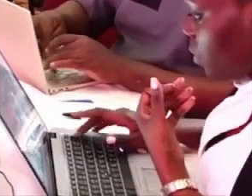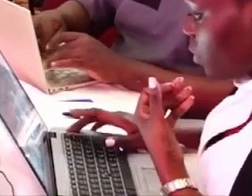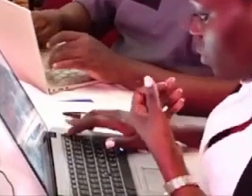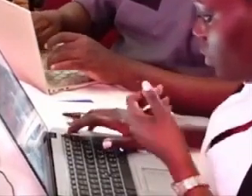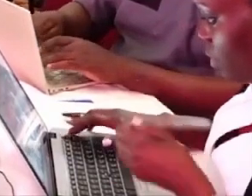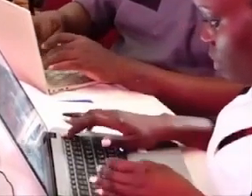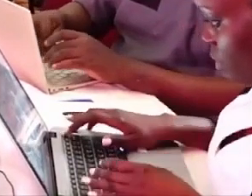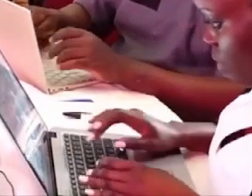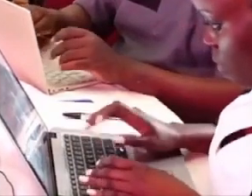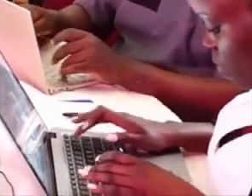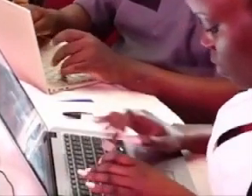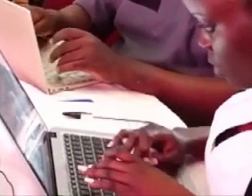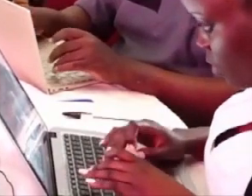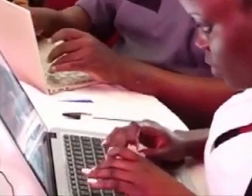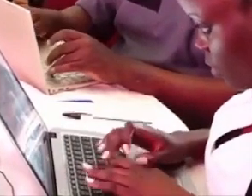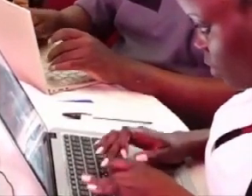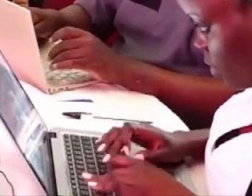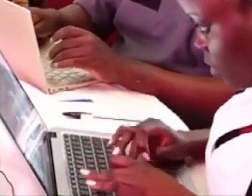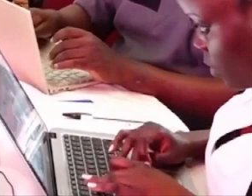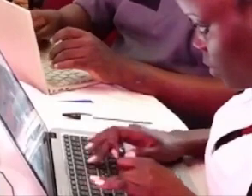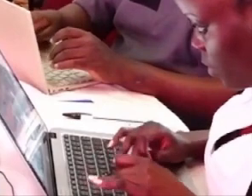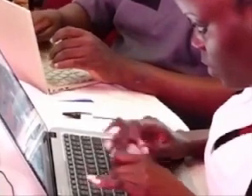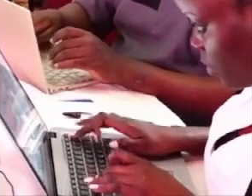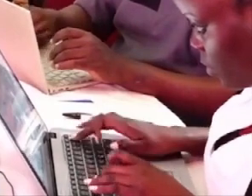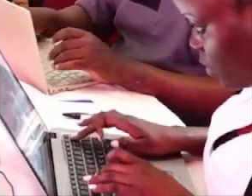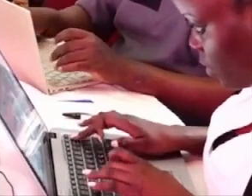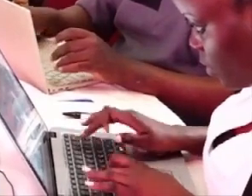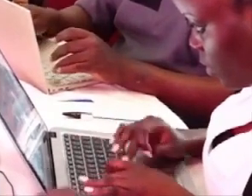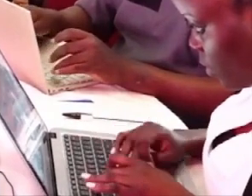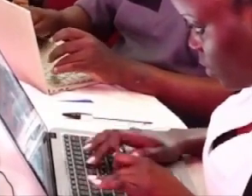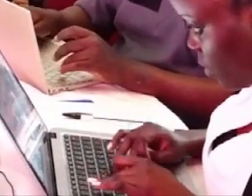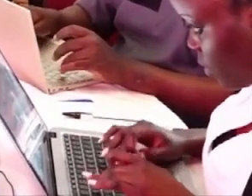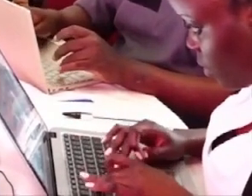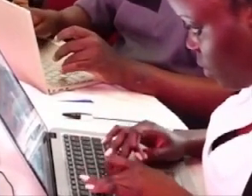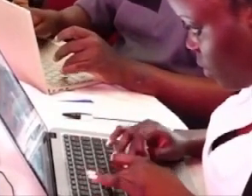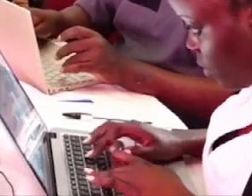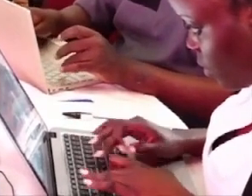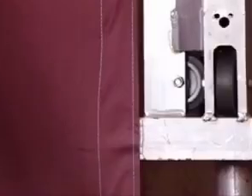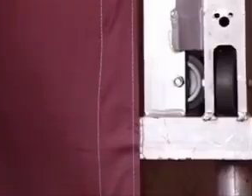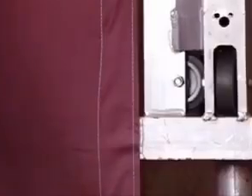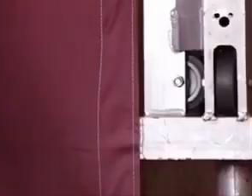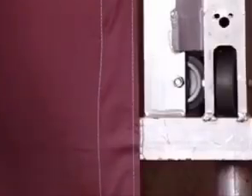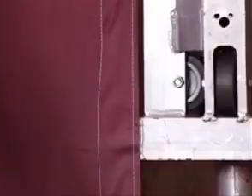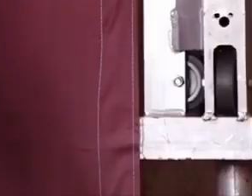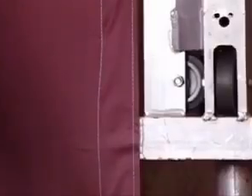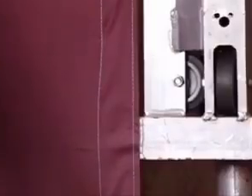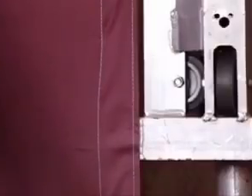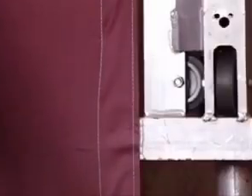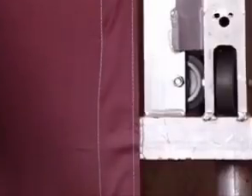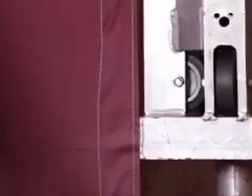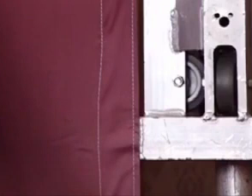But I also want to say this, as I get to my conclusion, that a lot of talking is being done on this